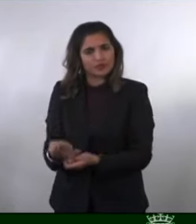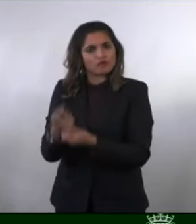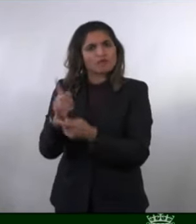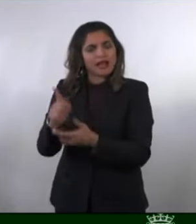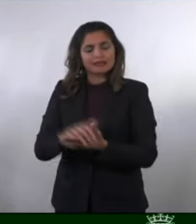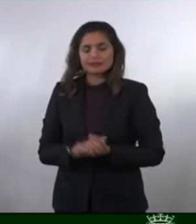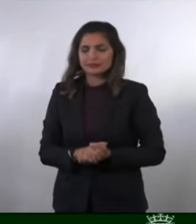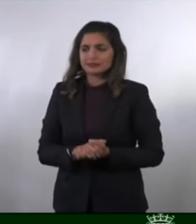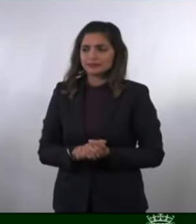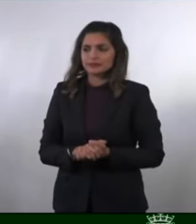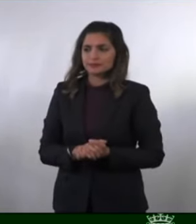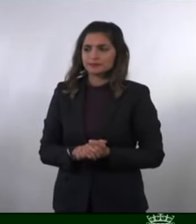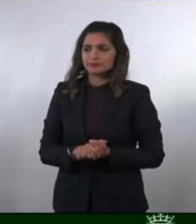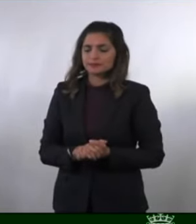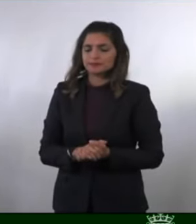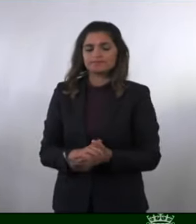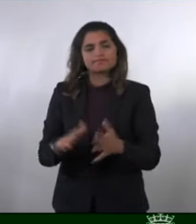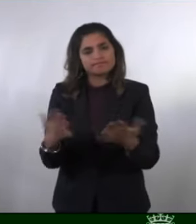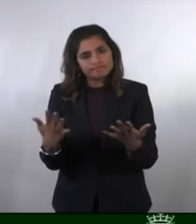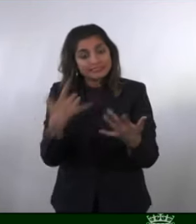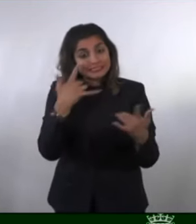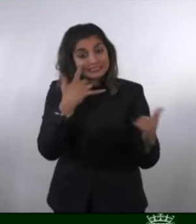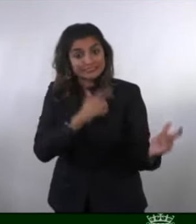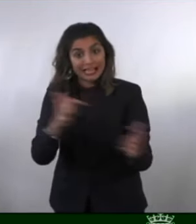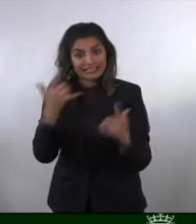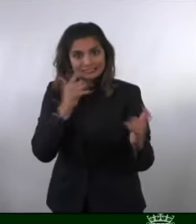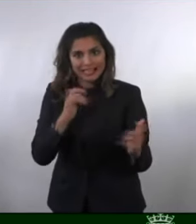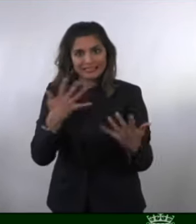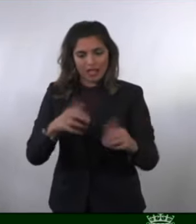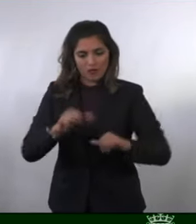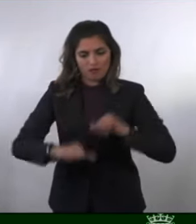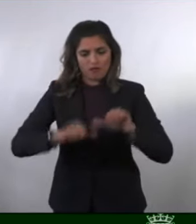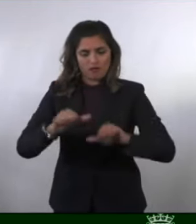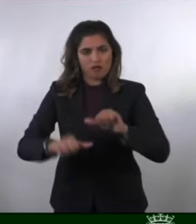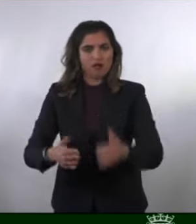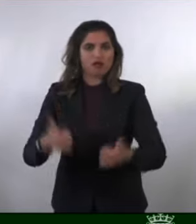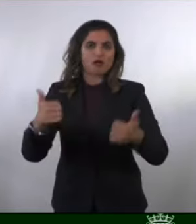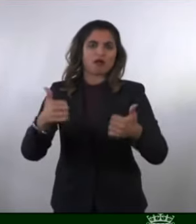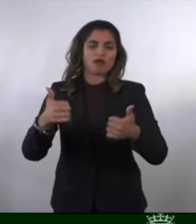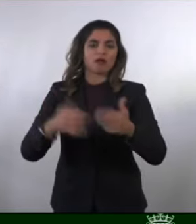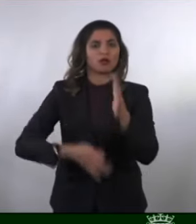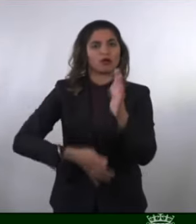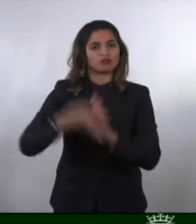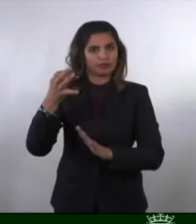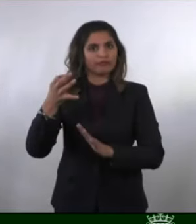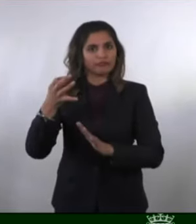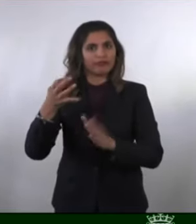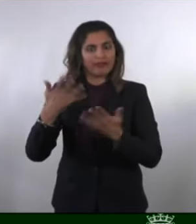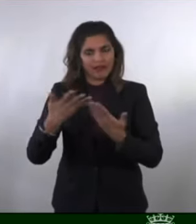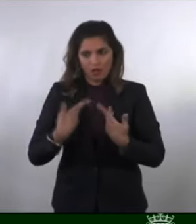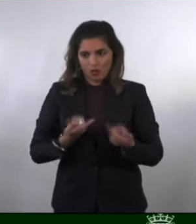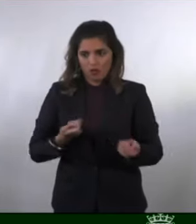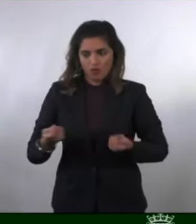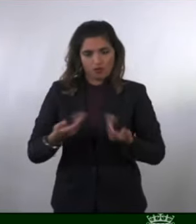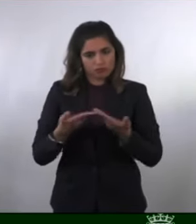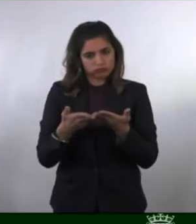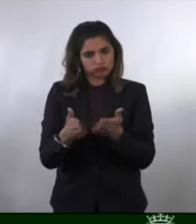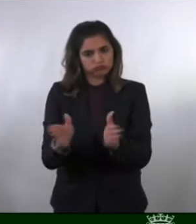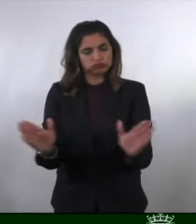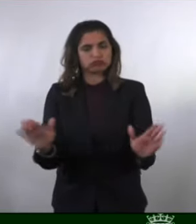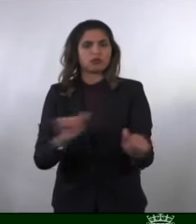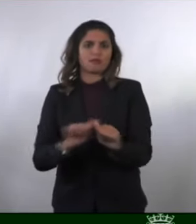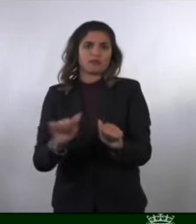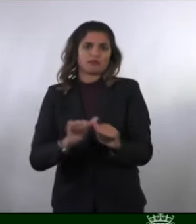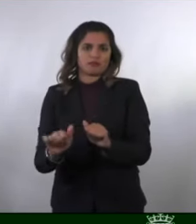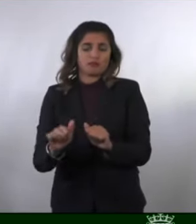only is the testing regime and the opportunities that we have to roll out testing expanding very, very rapidly, and I pay tribute to the